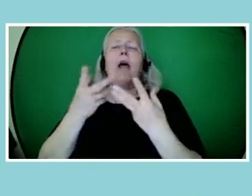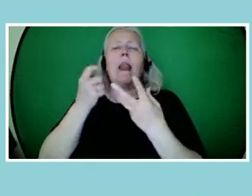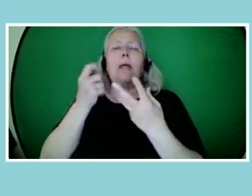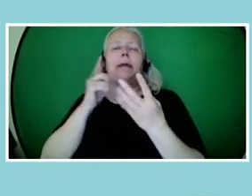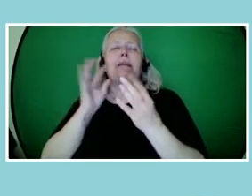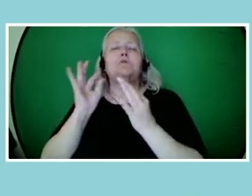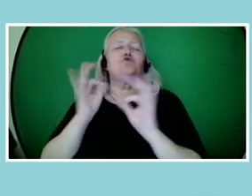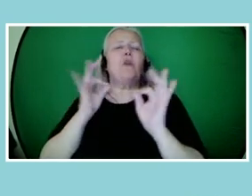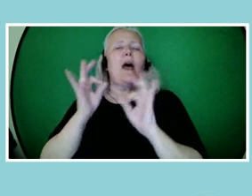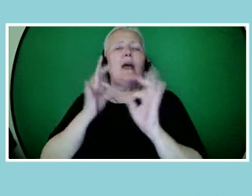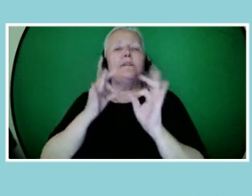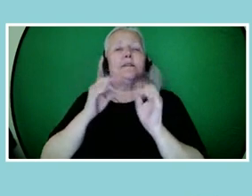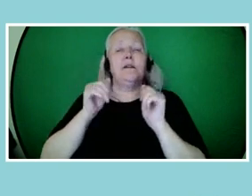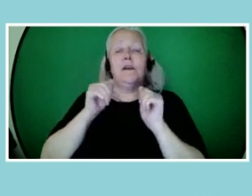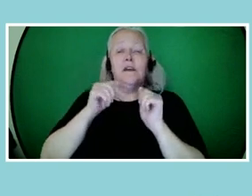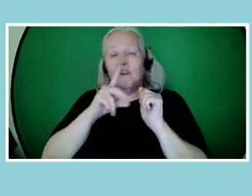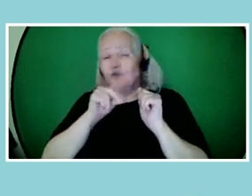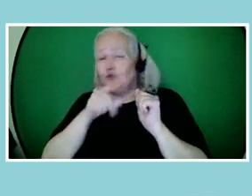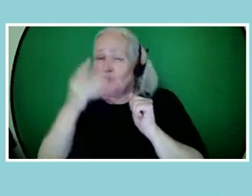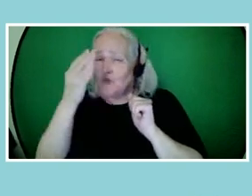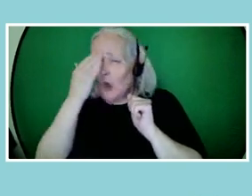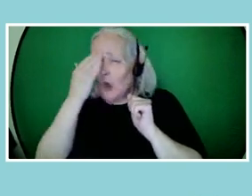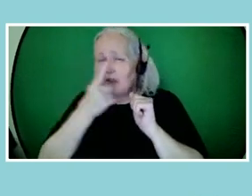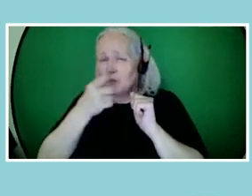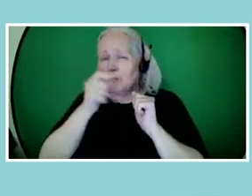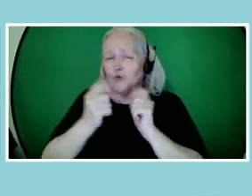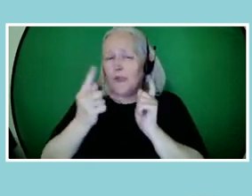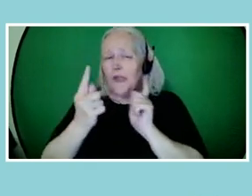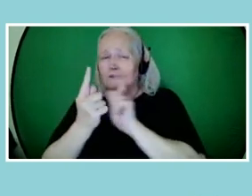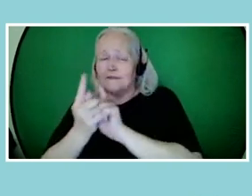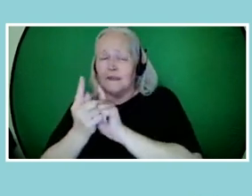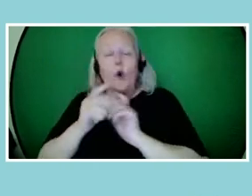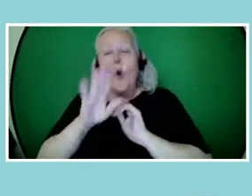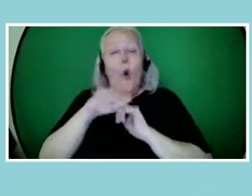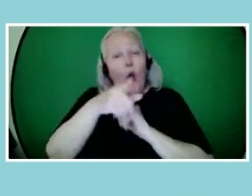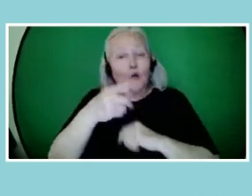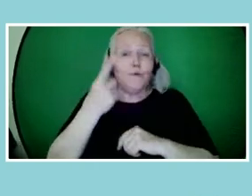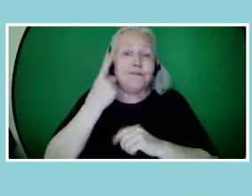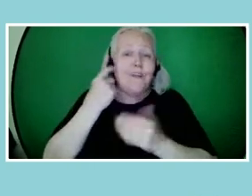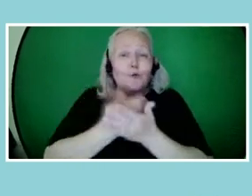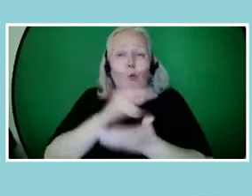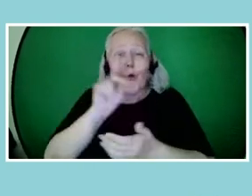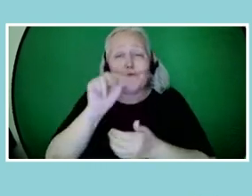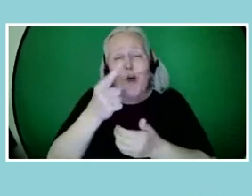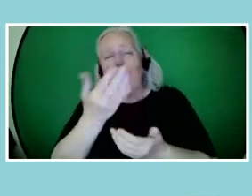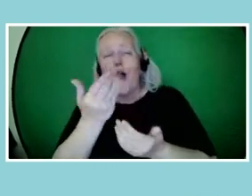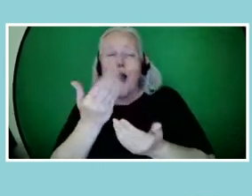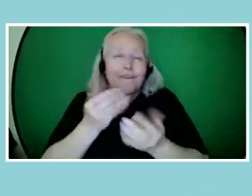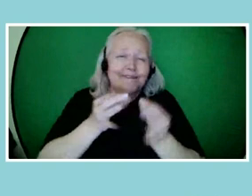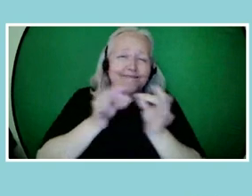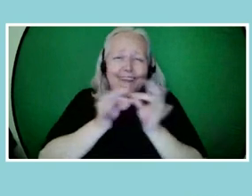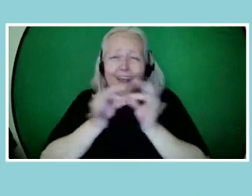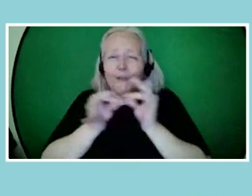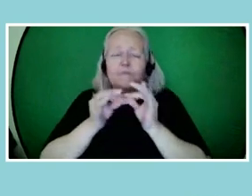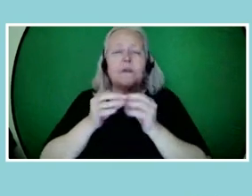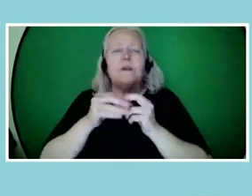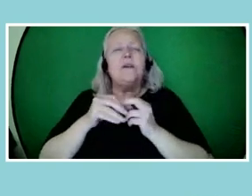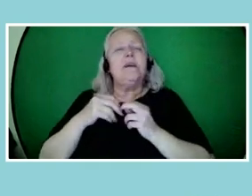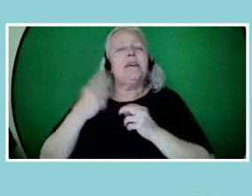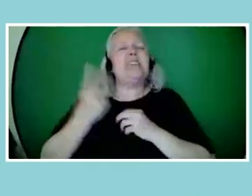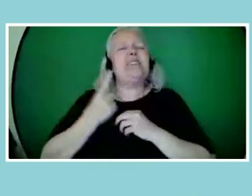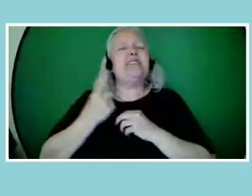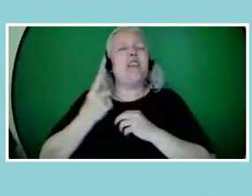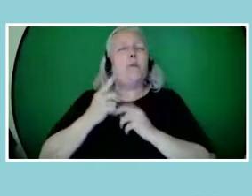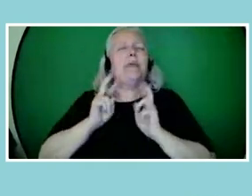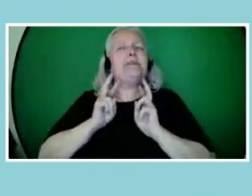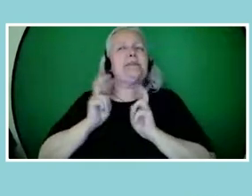what's happening? Can you tell me about the new puppy that you just got, right? Are there topics that feel less loaded